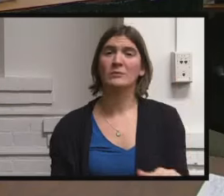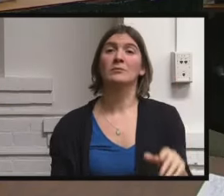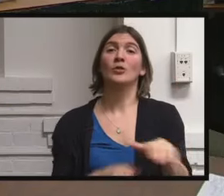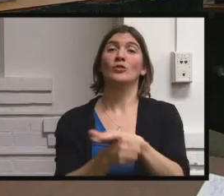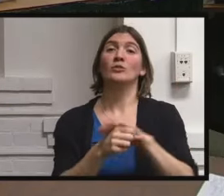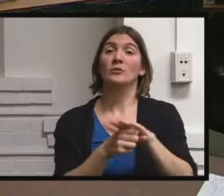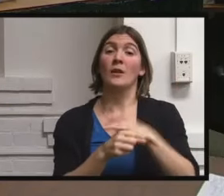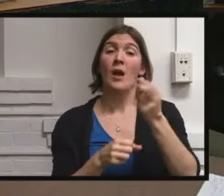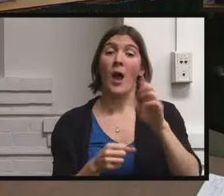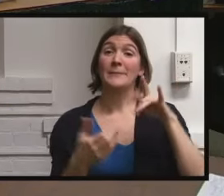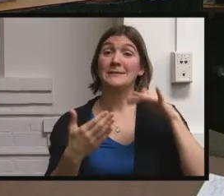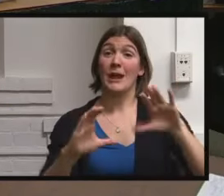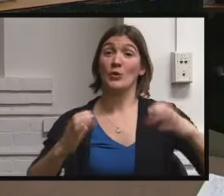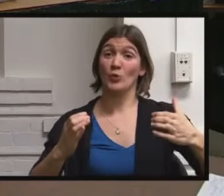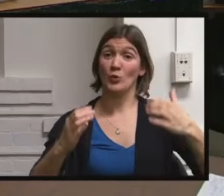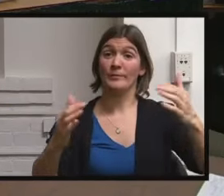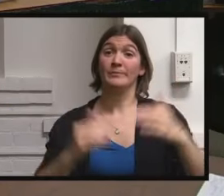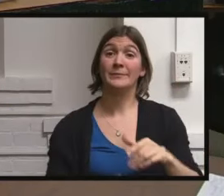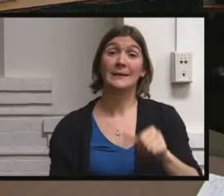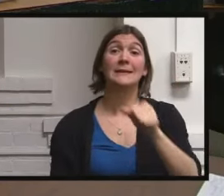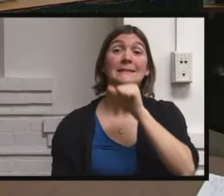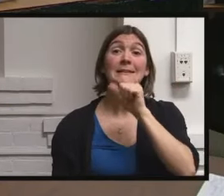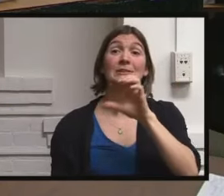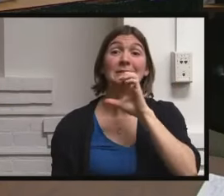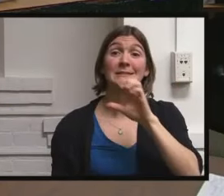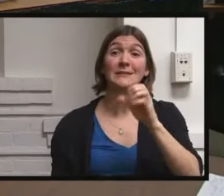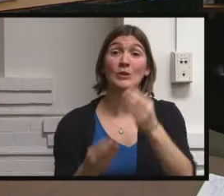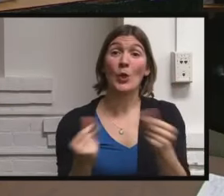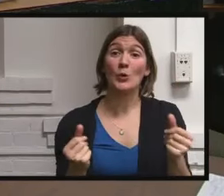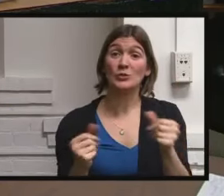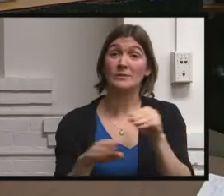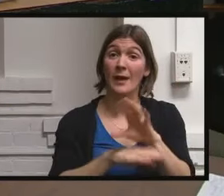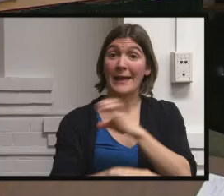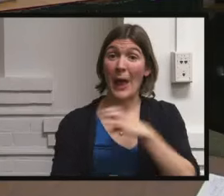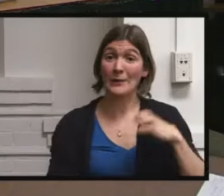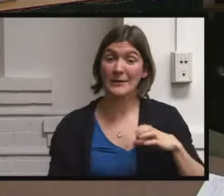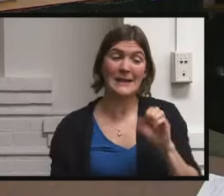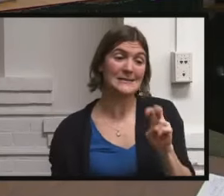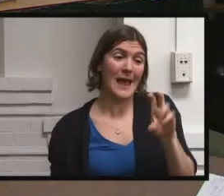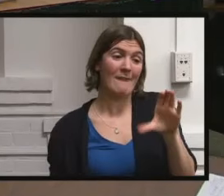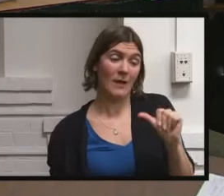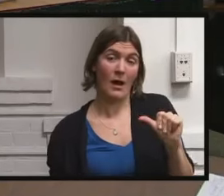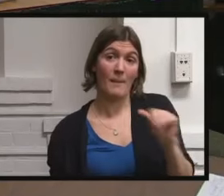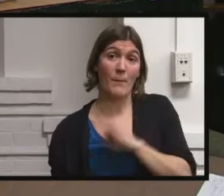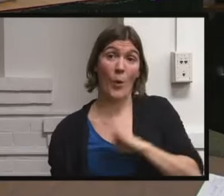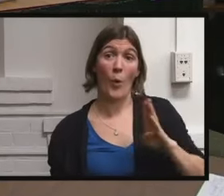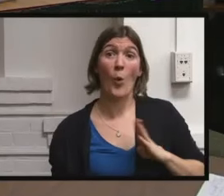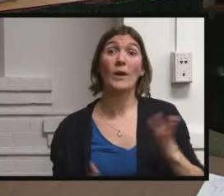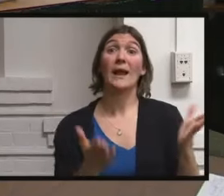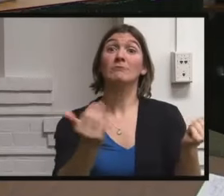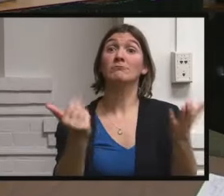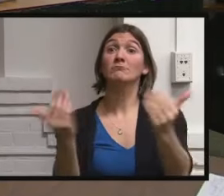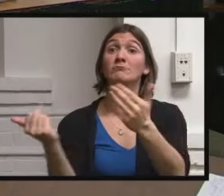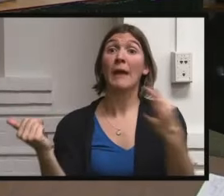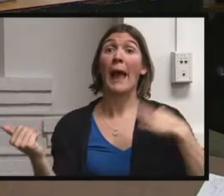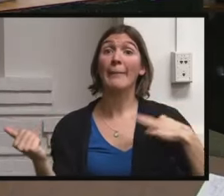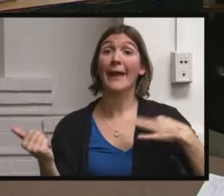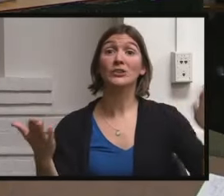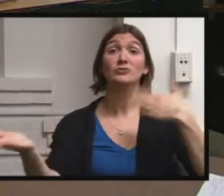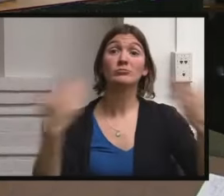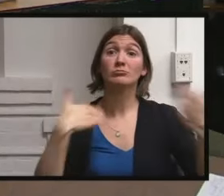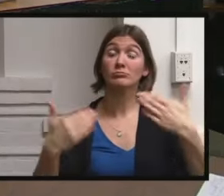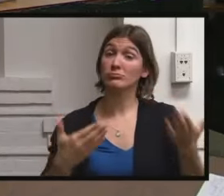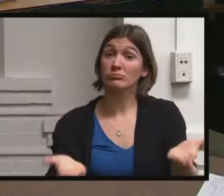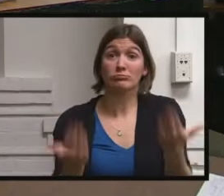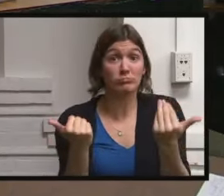Economic Hub Study Group, Senior Solutions Advisory Council, and SEVCA Board. Please, if anybody's interested in serving on any of